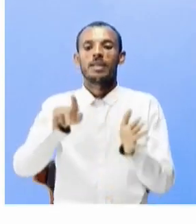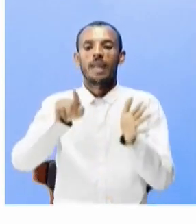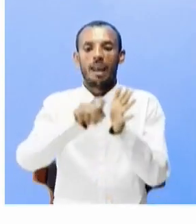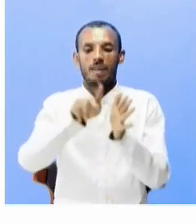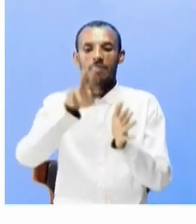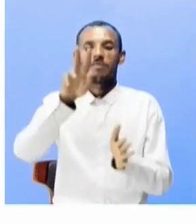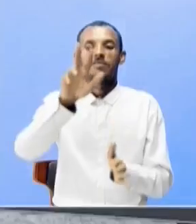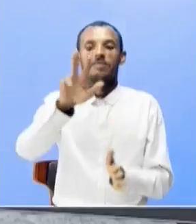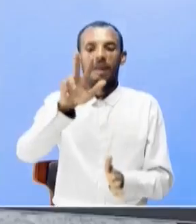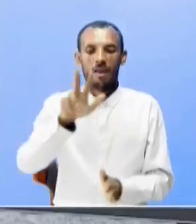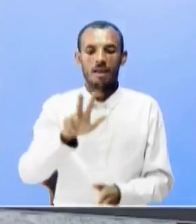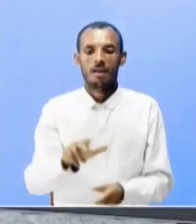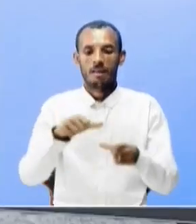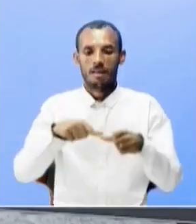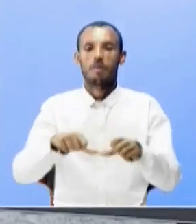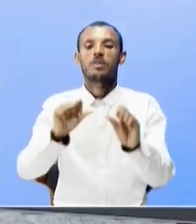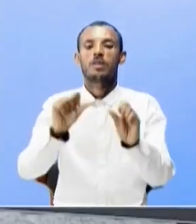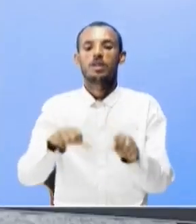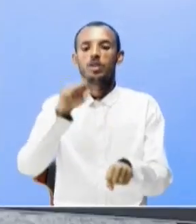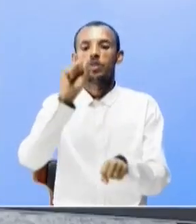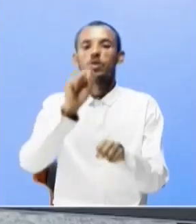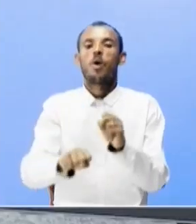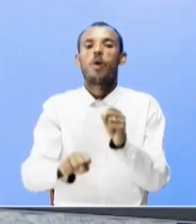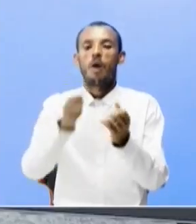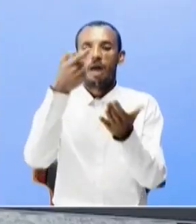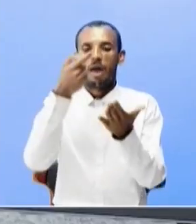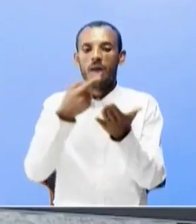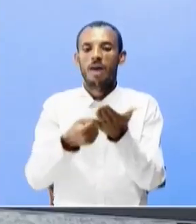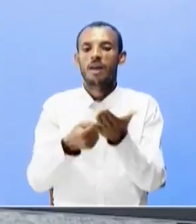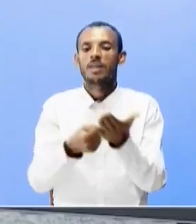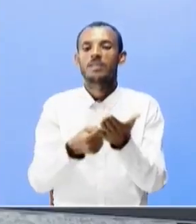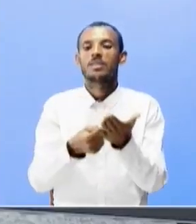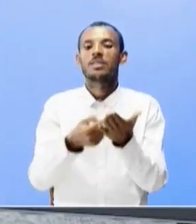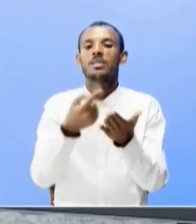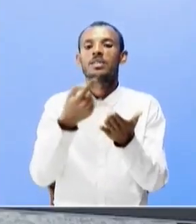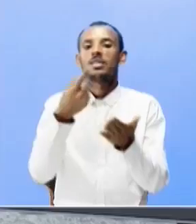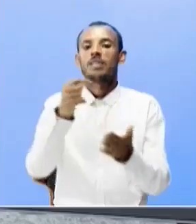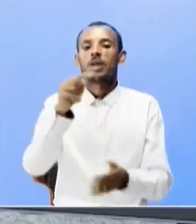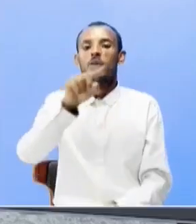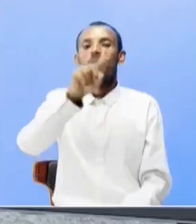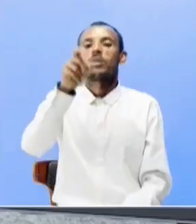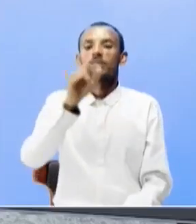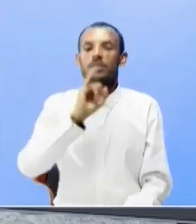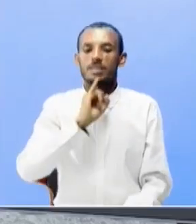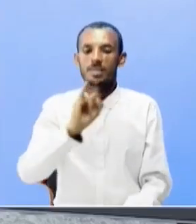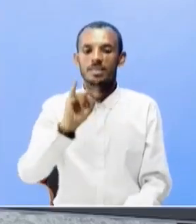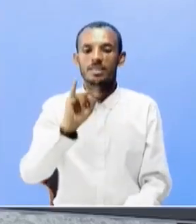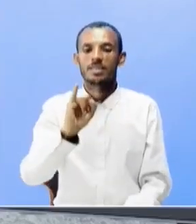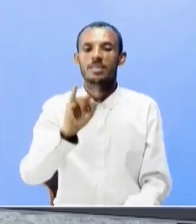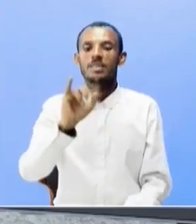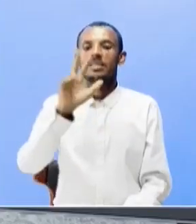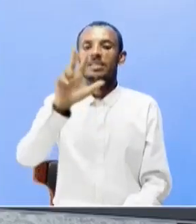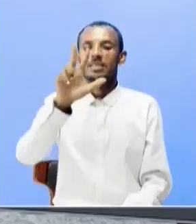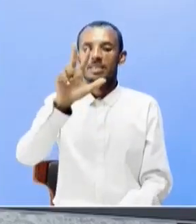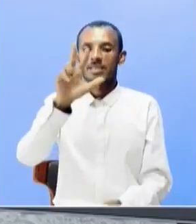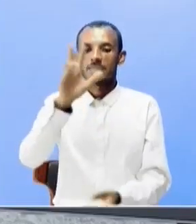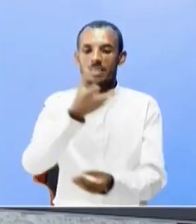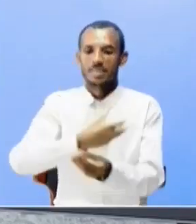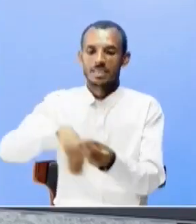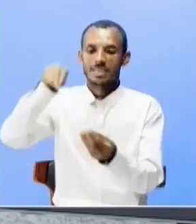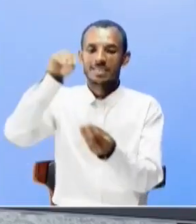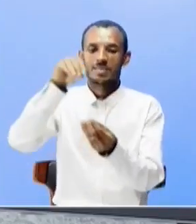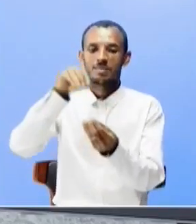-3, and so on. So here, the question is 3 plus